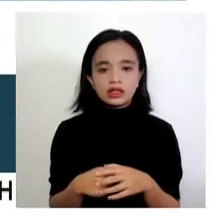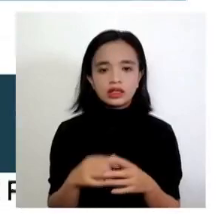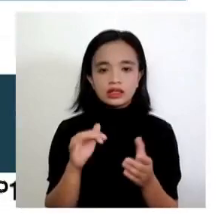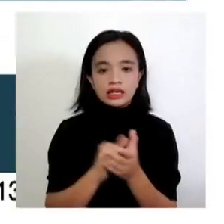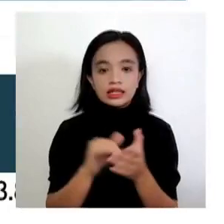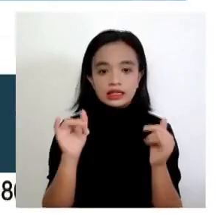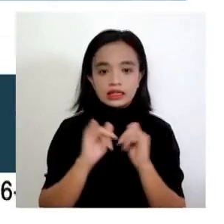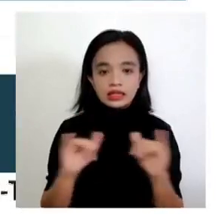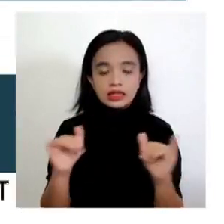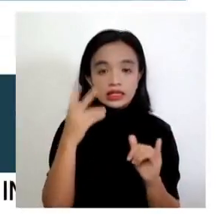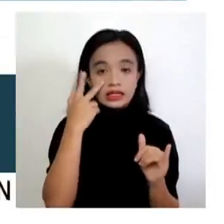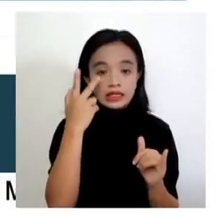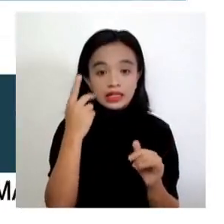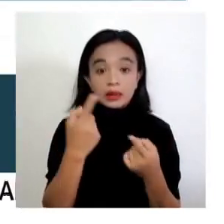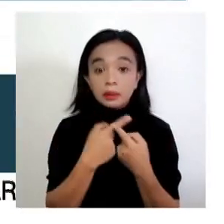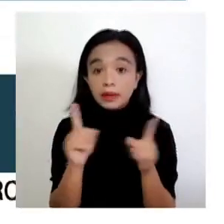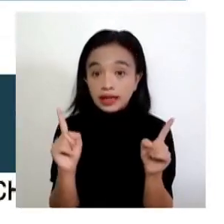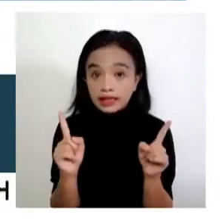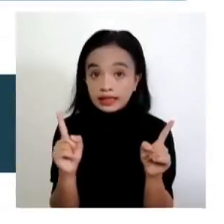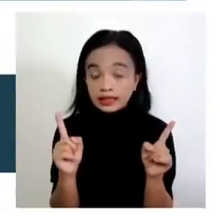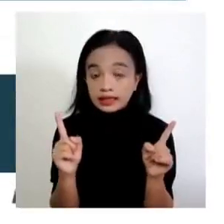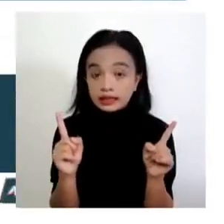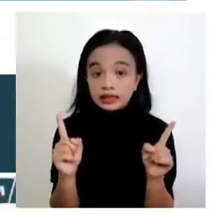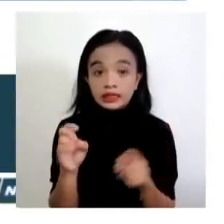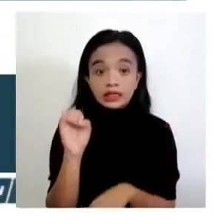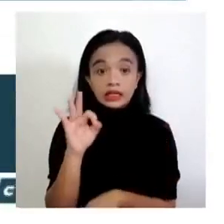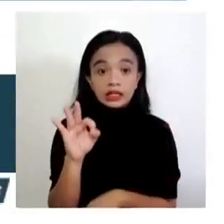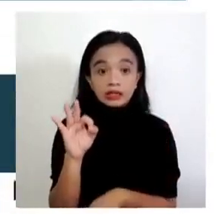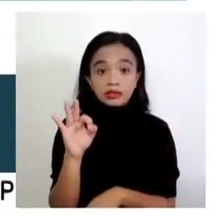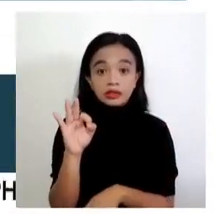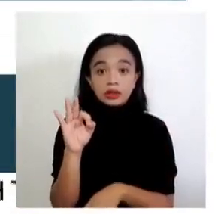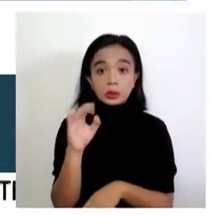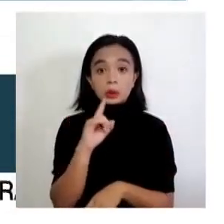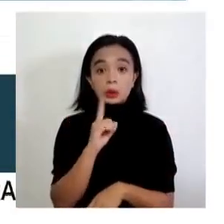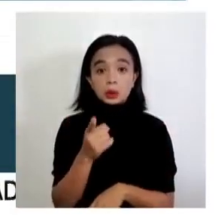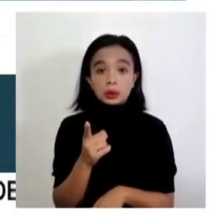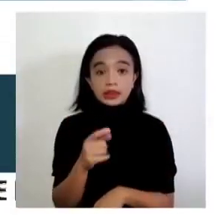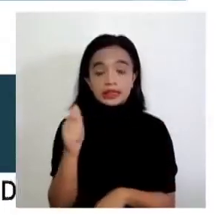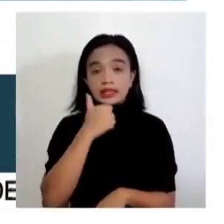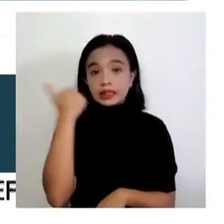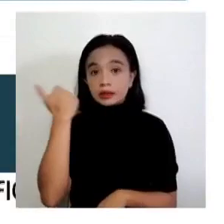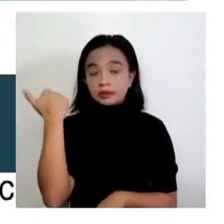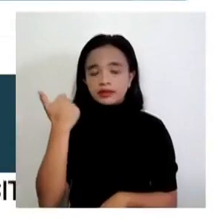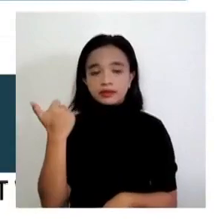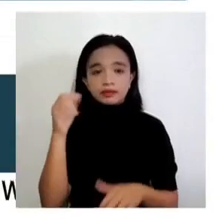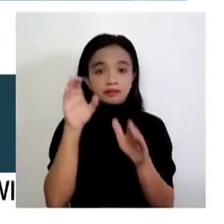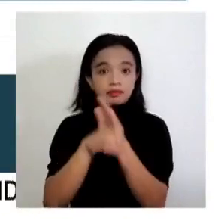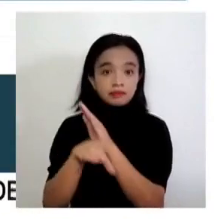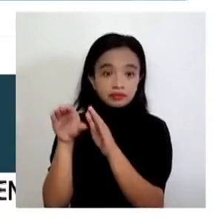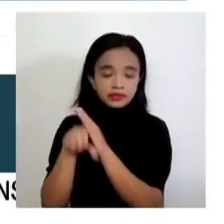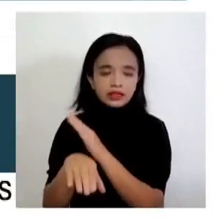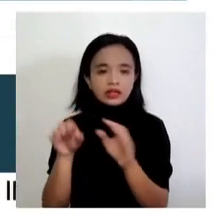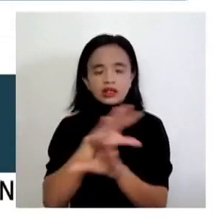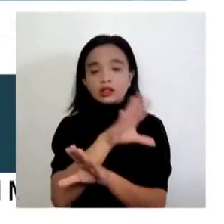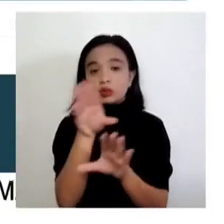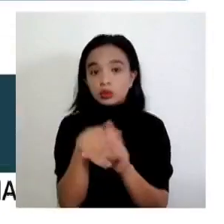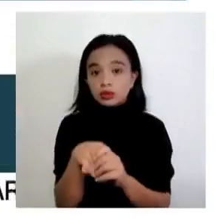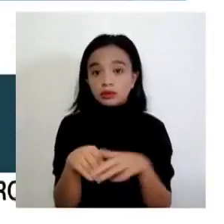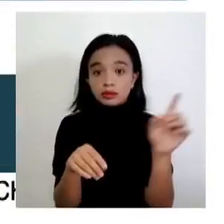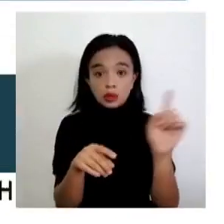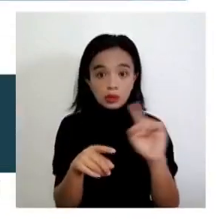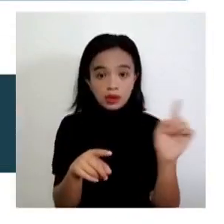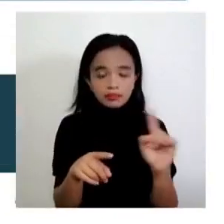to be seen. Pero kung intertwined nga sila sa iba pang mga criminal syndicates, including